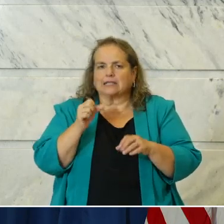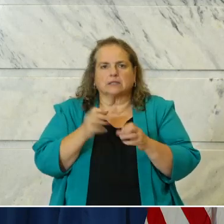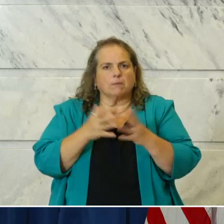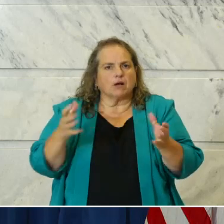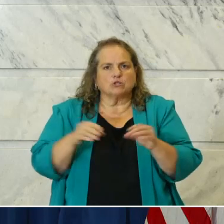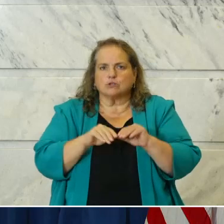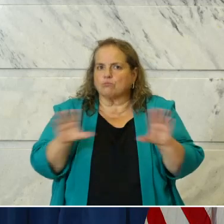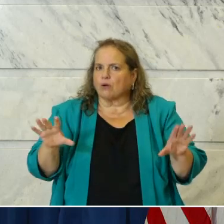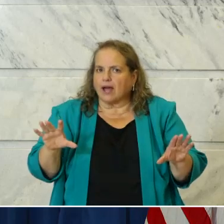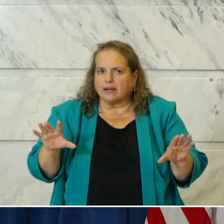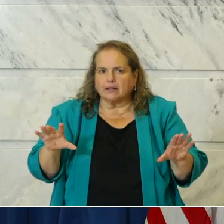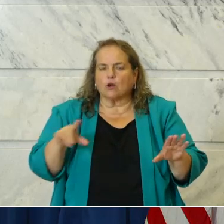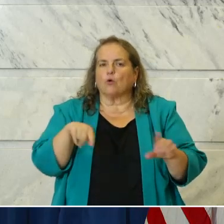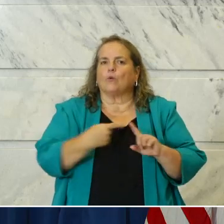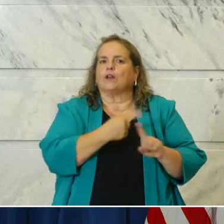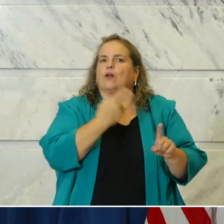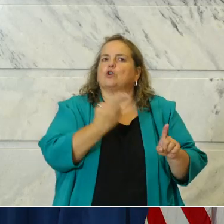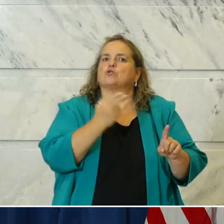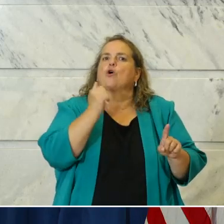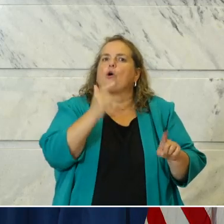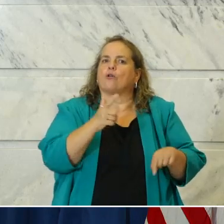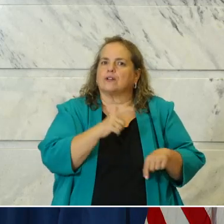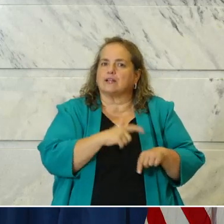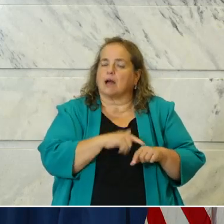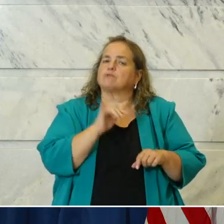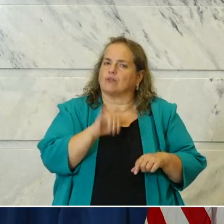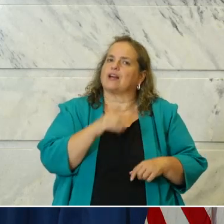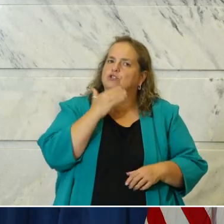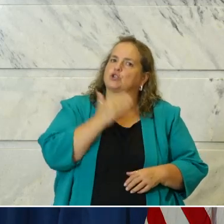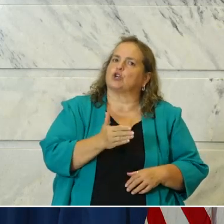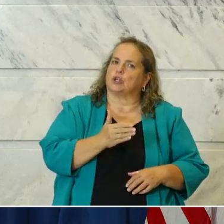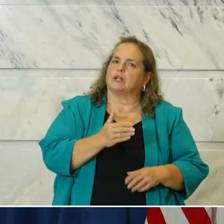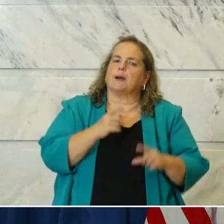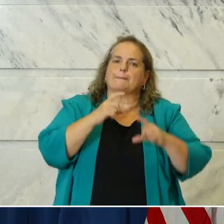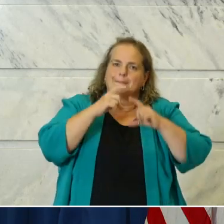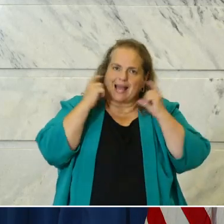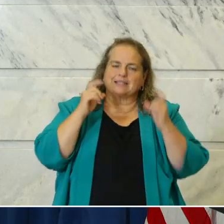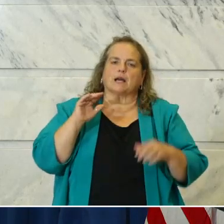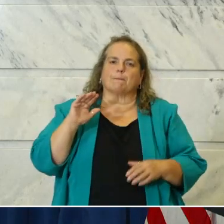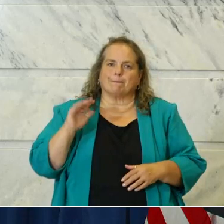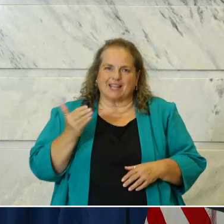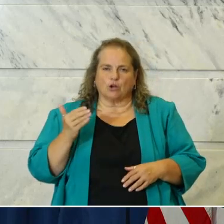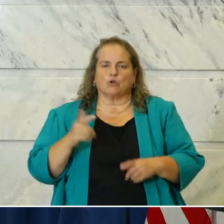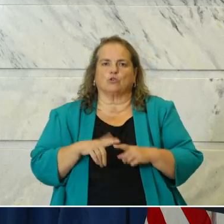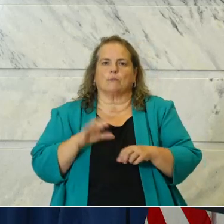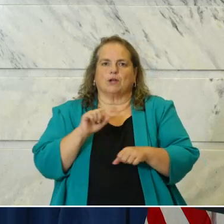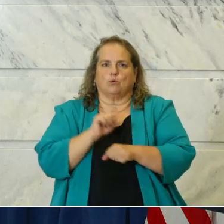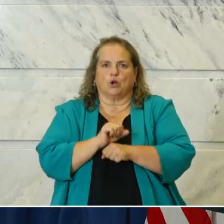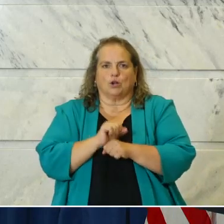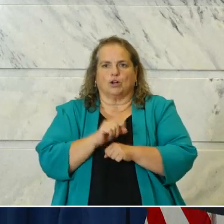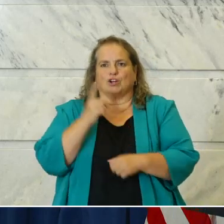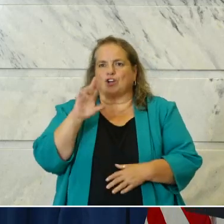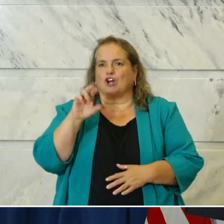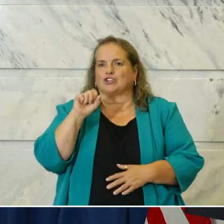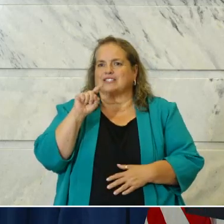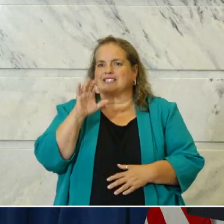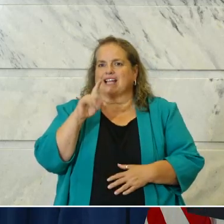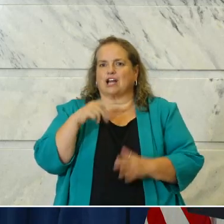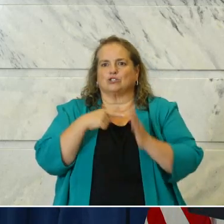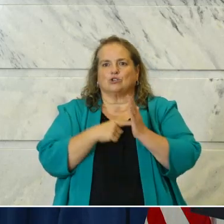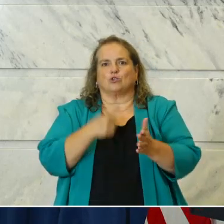might otherwise. And that's a real positive. The masks appear to be working, and Dr. Stack showed you one. I think it was a hair